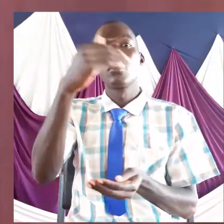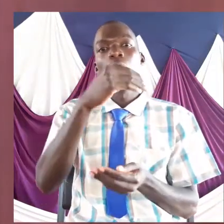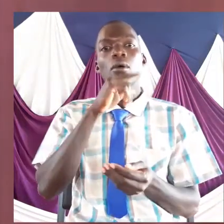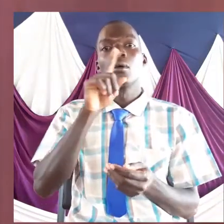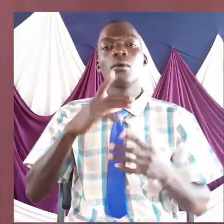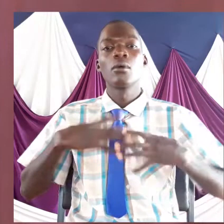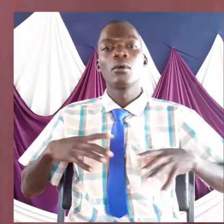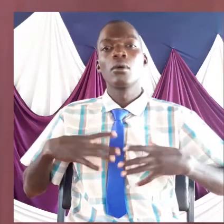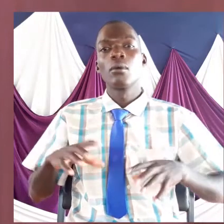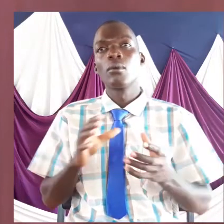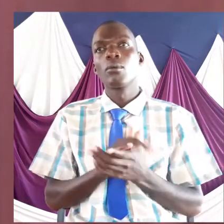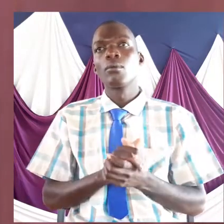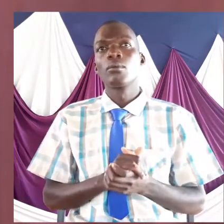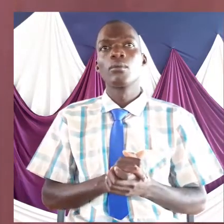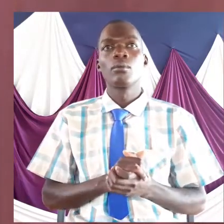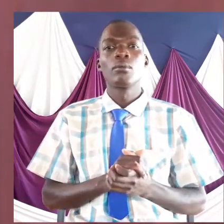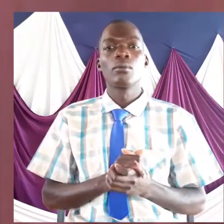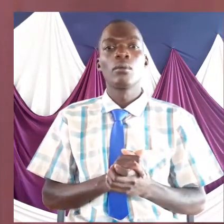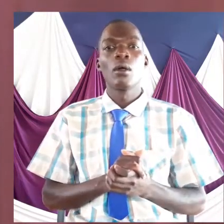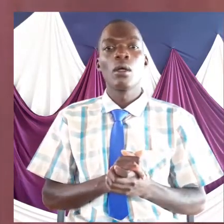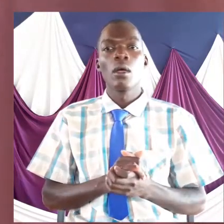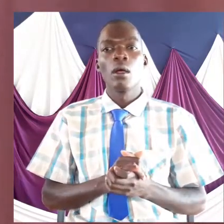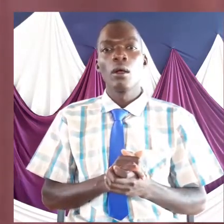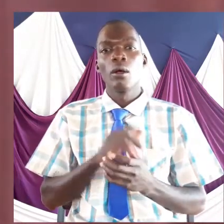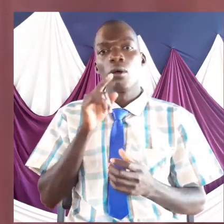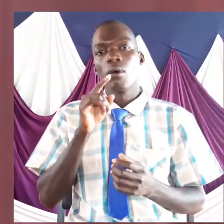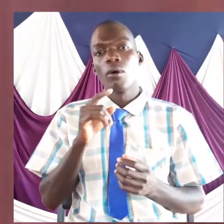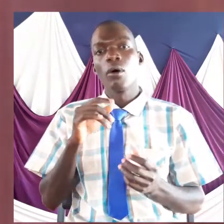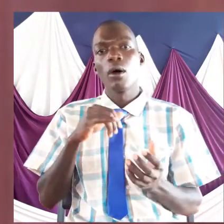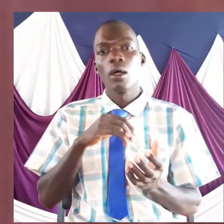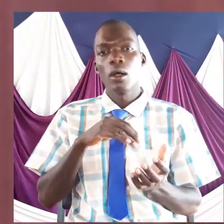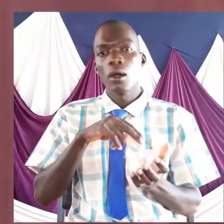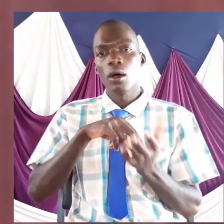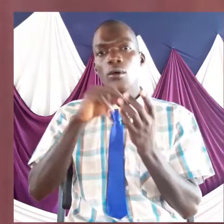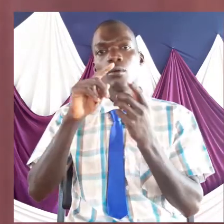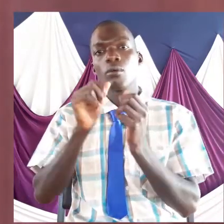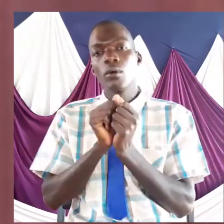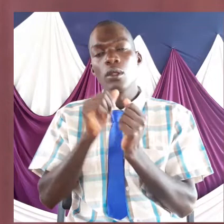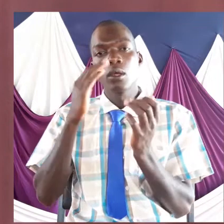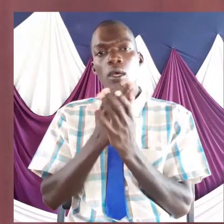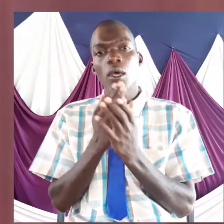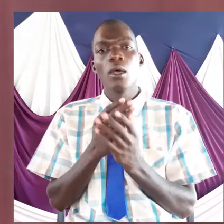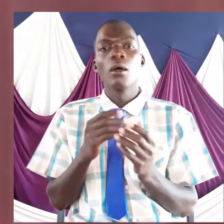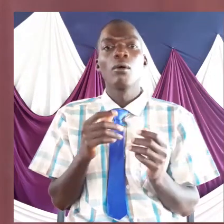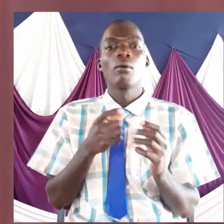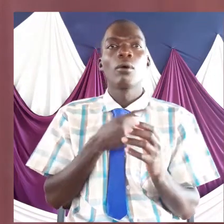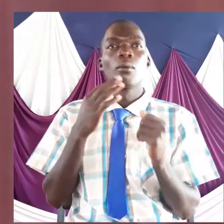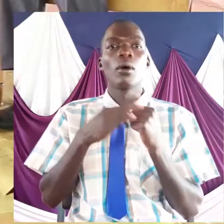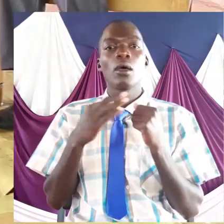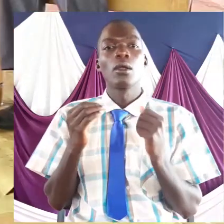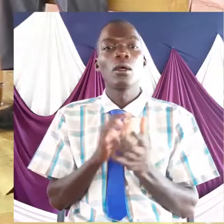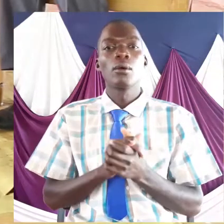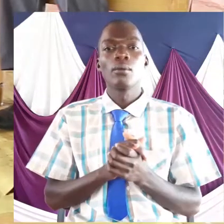his people. Right. So would I be right to conclude that from